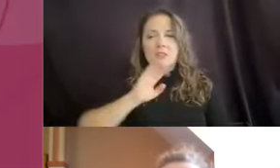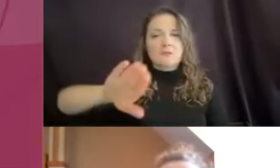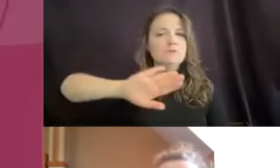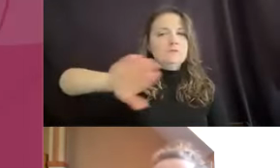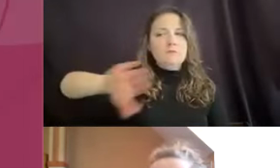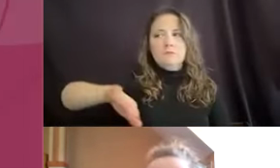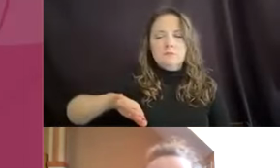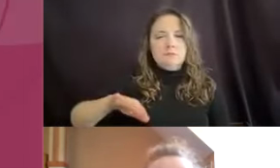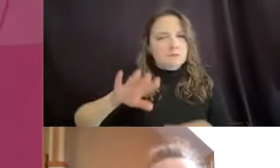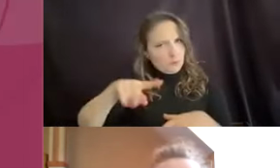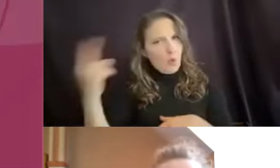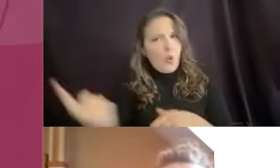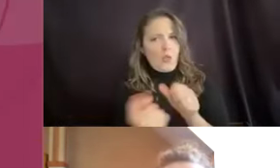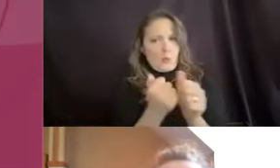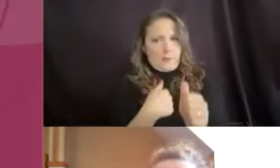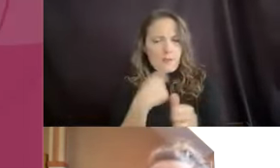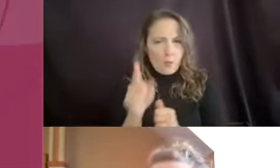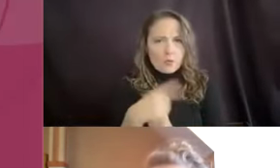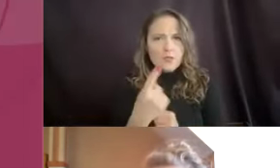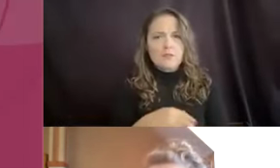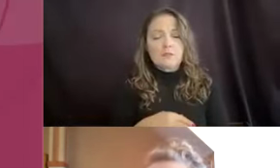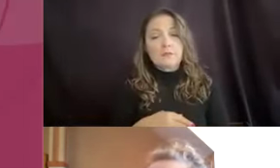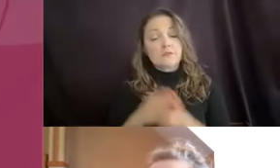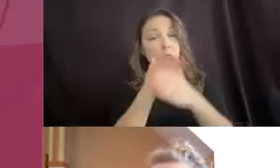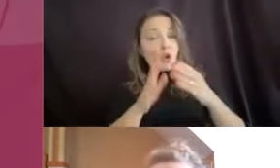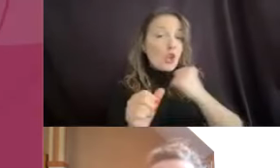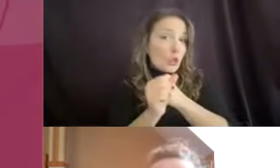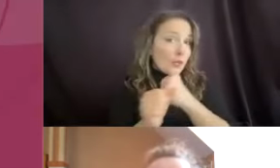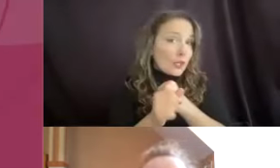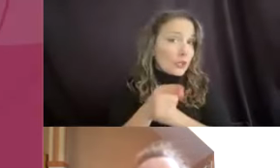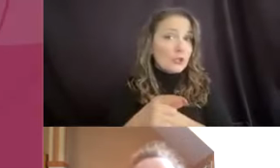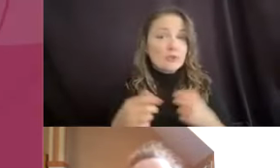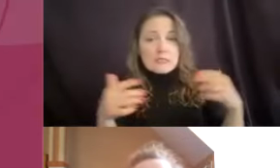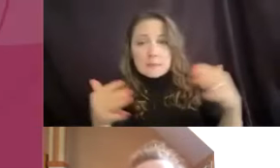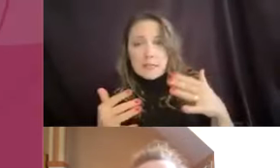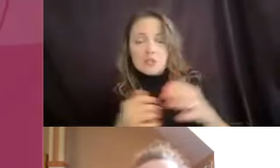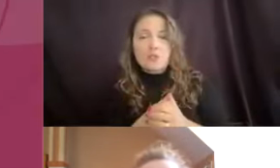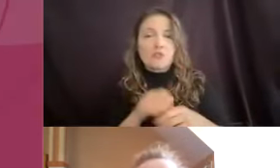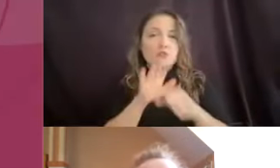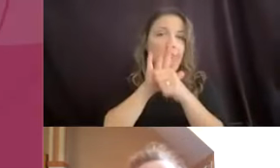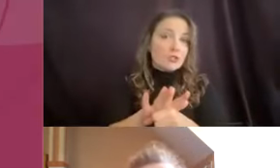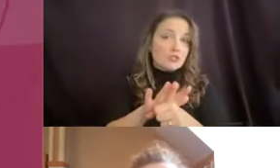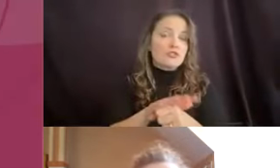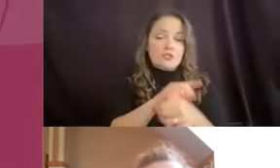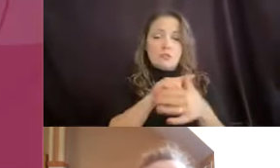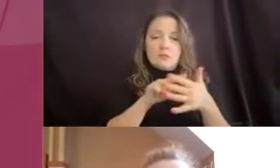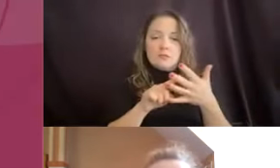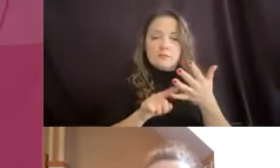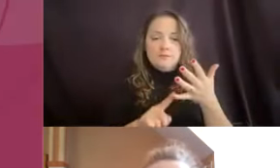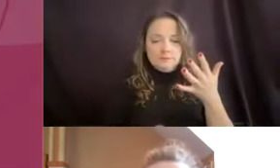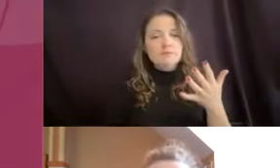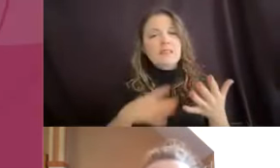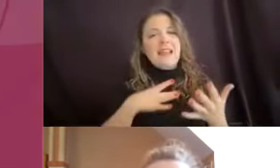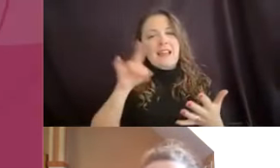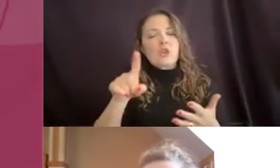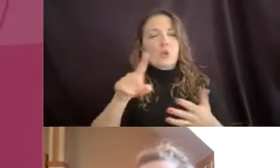who aren't them? Does your partner threaten you or intimidate you or pressure you? I give those concrete questions